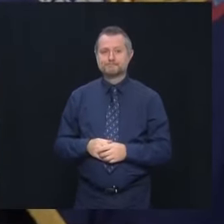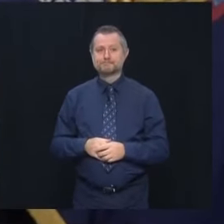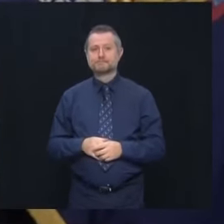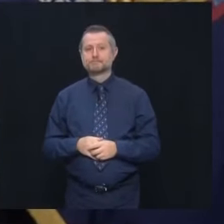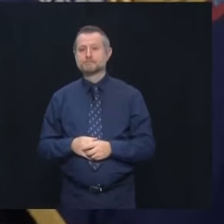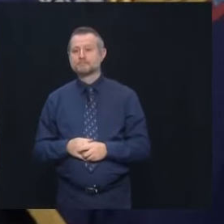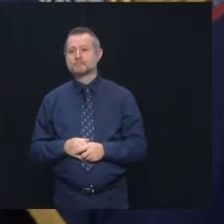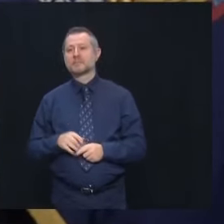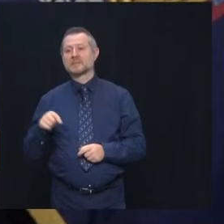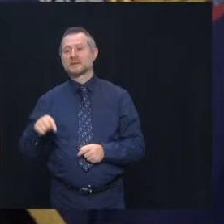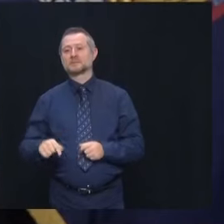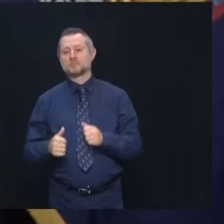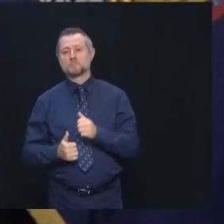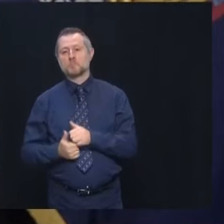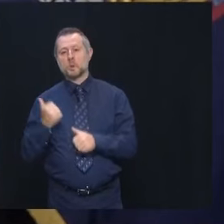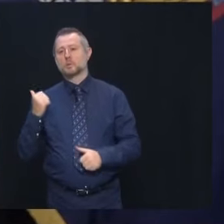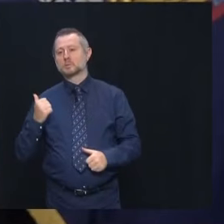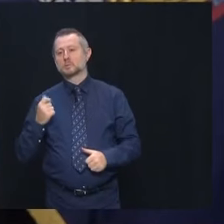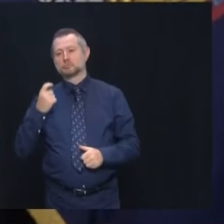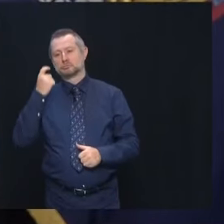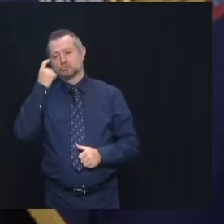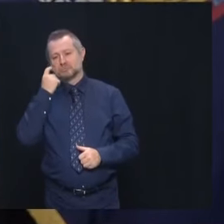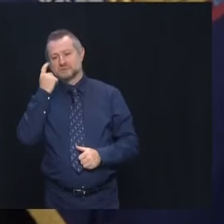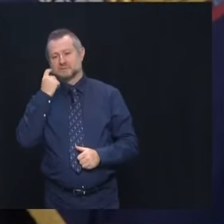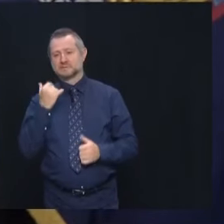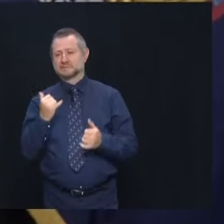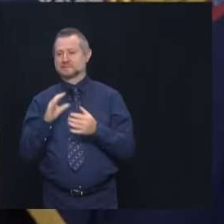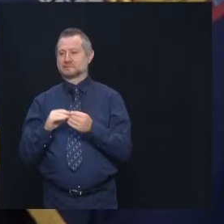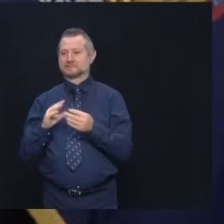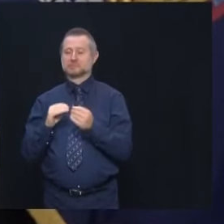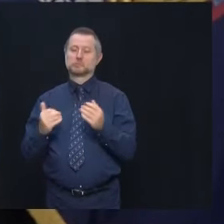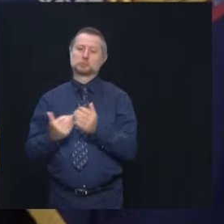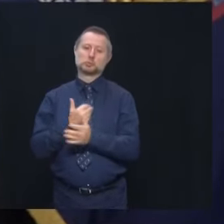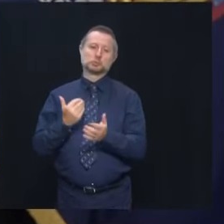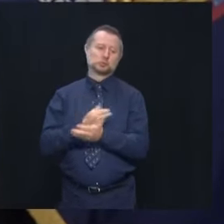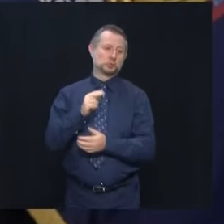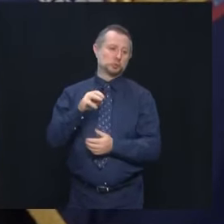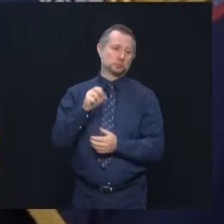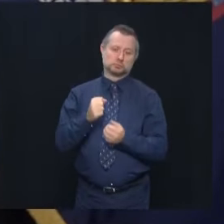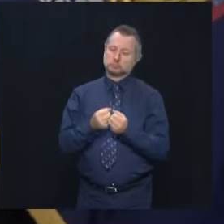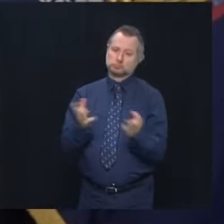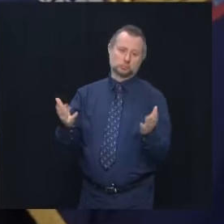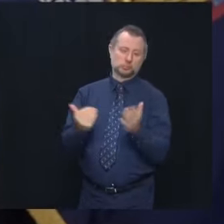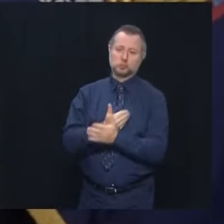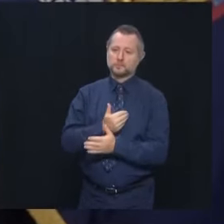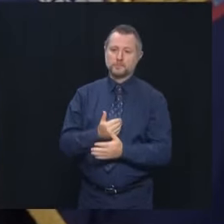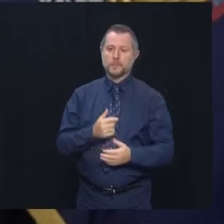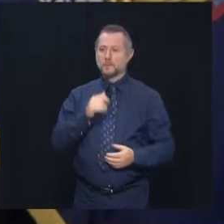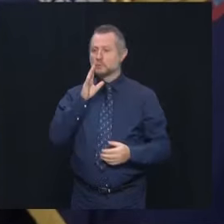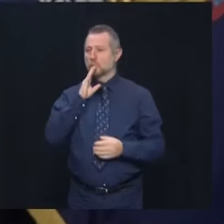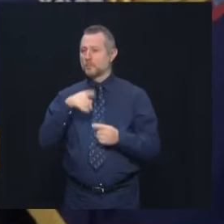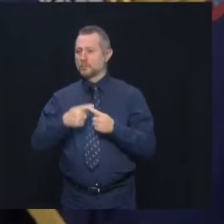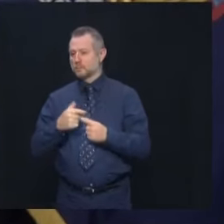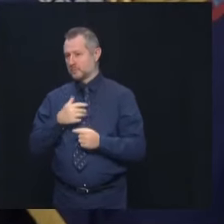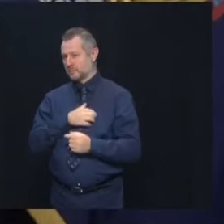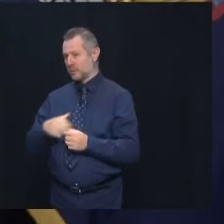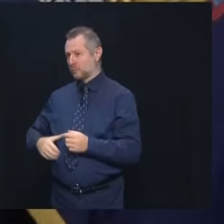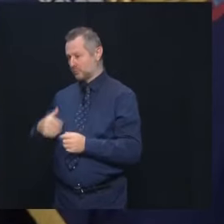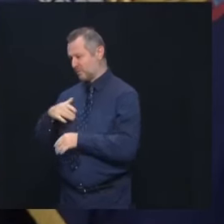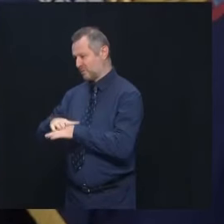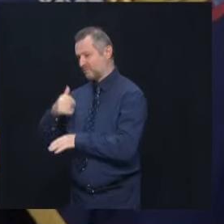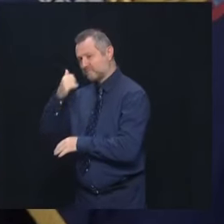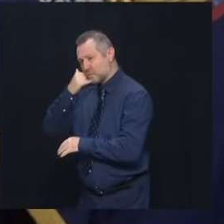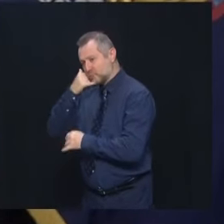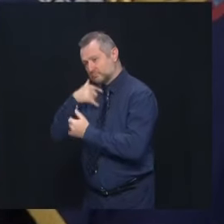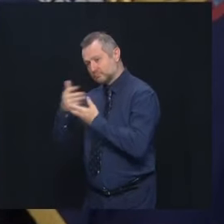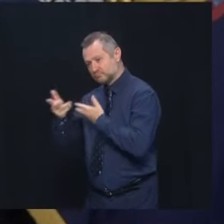the most recent update. And I spoke to him about it. I spoke to him,